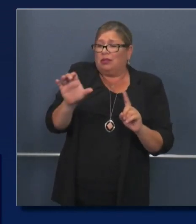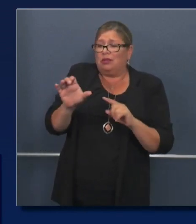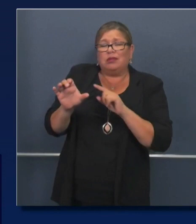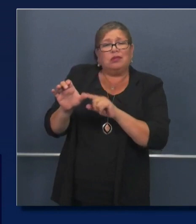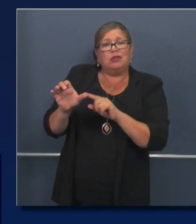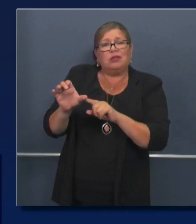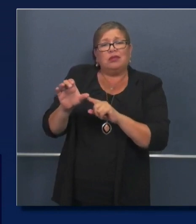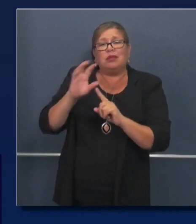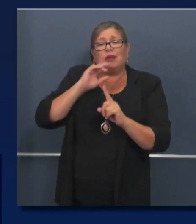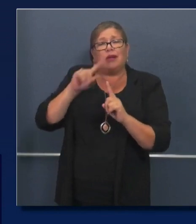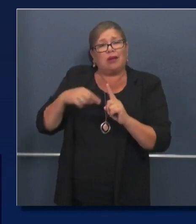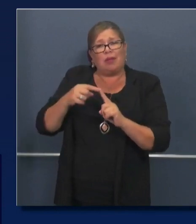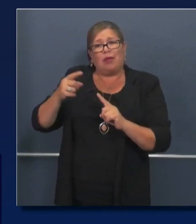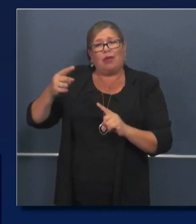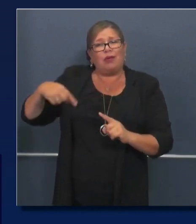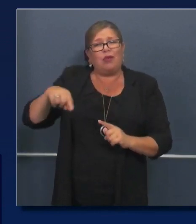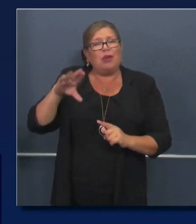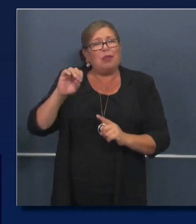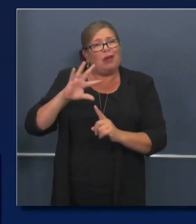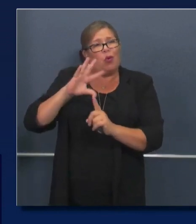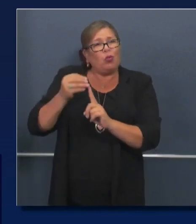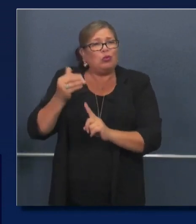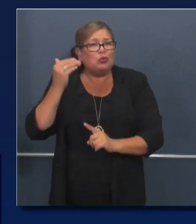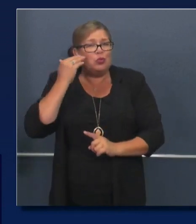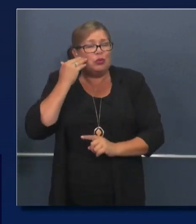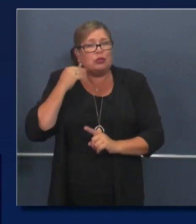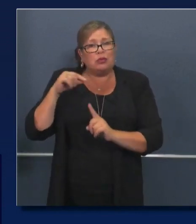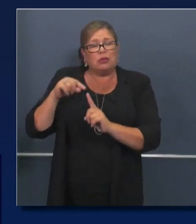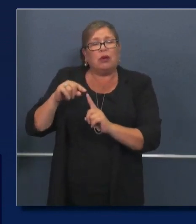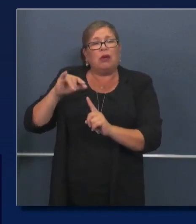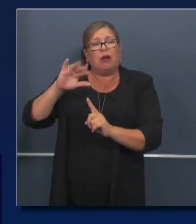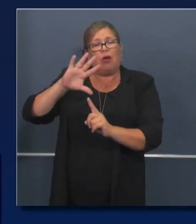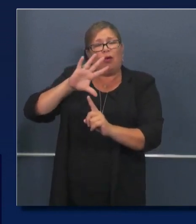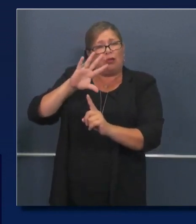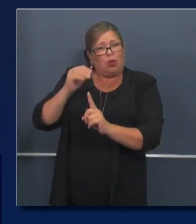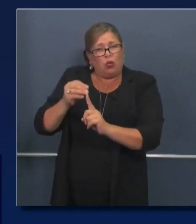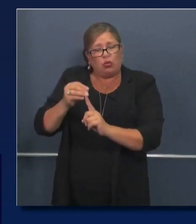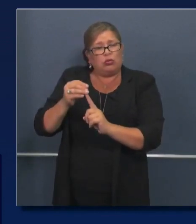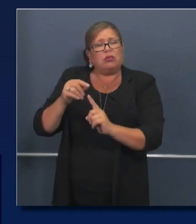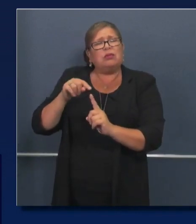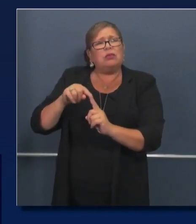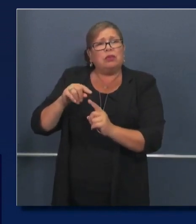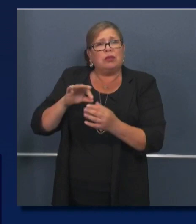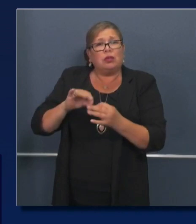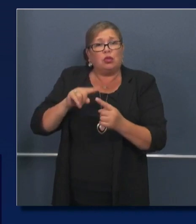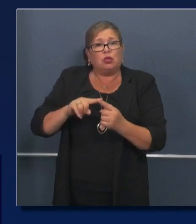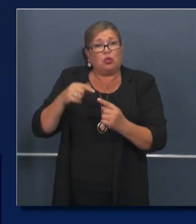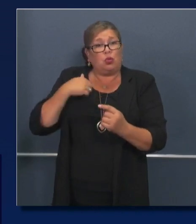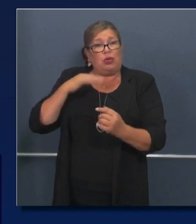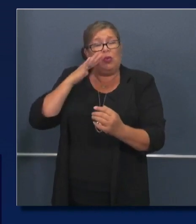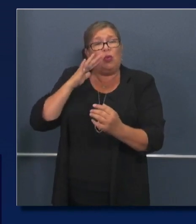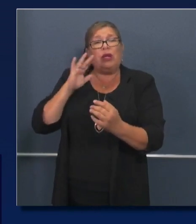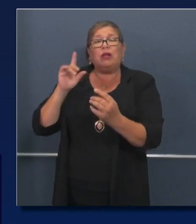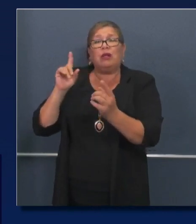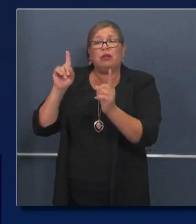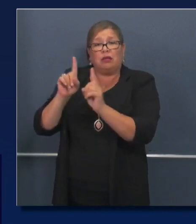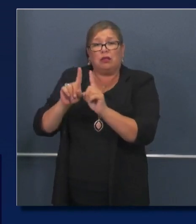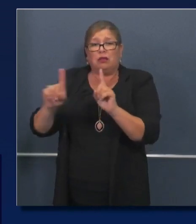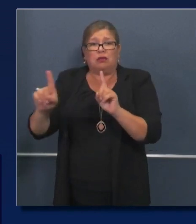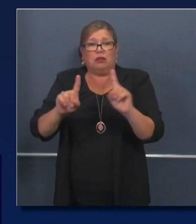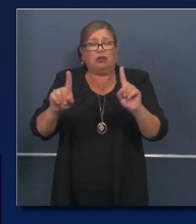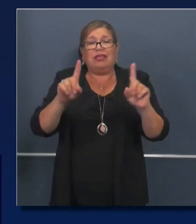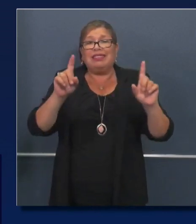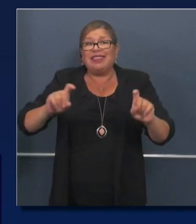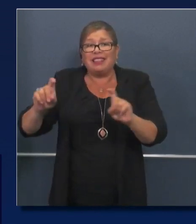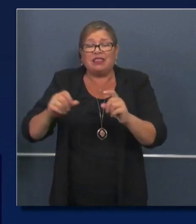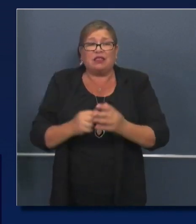the frame of cultural competency. It's the issue of contact tracing. I made this point a few weeks ago that it's one thing to test. We